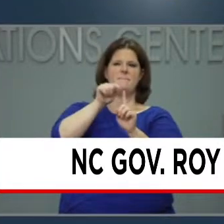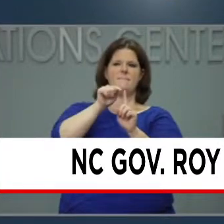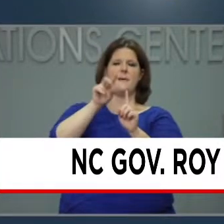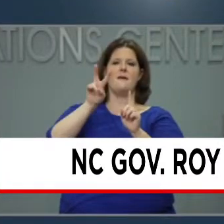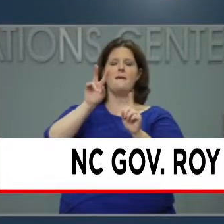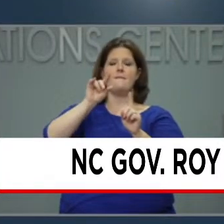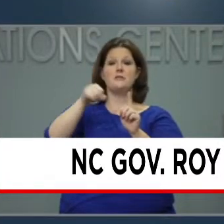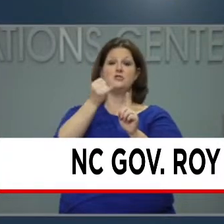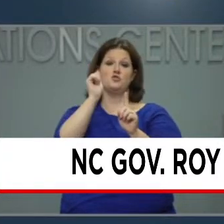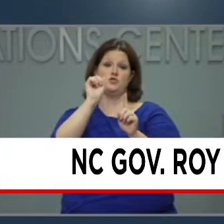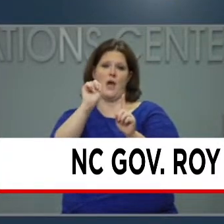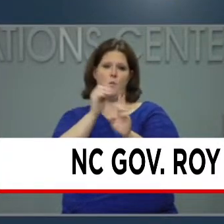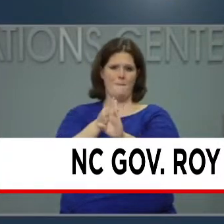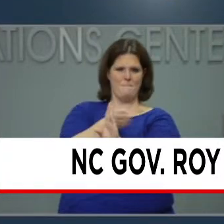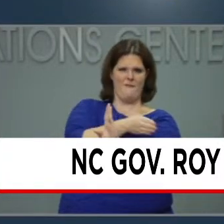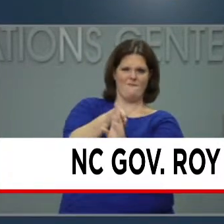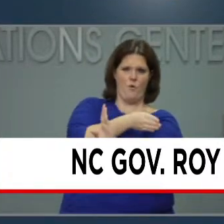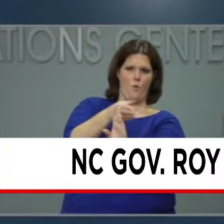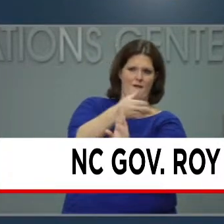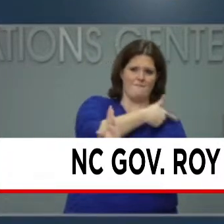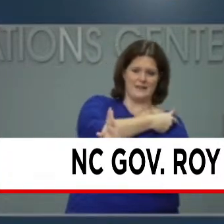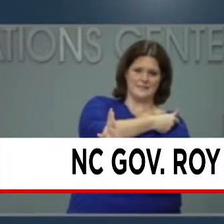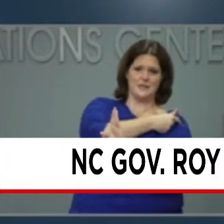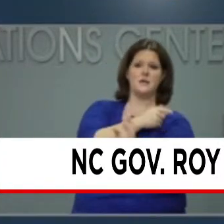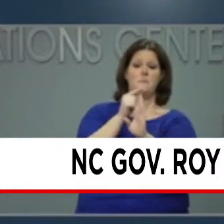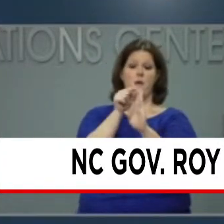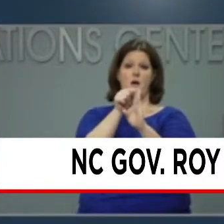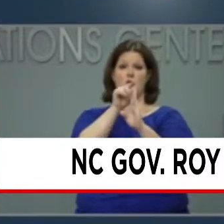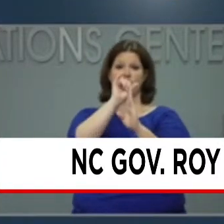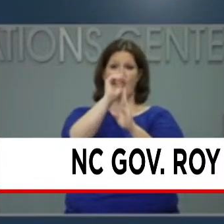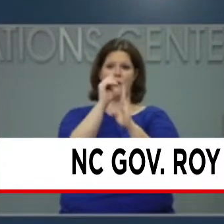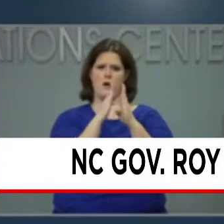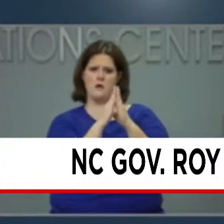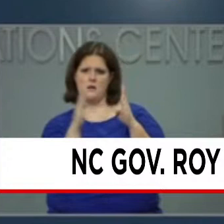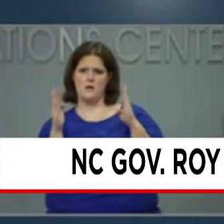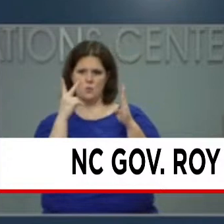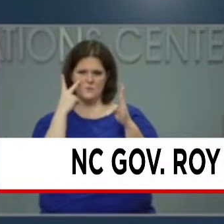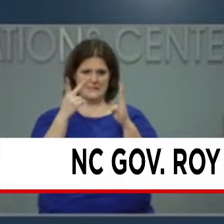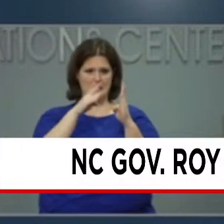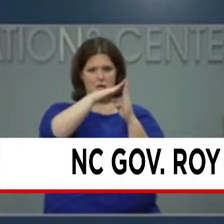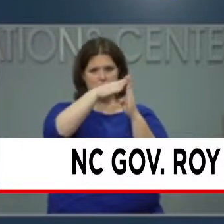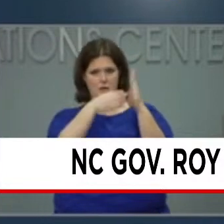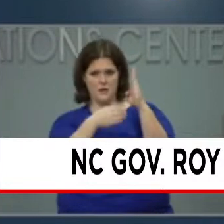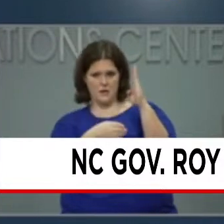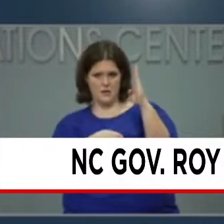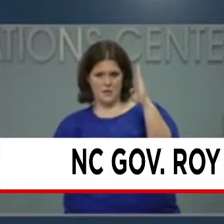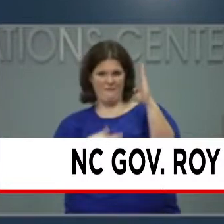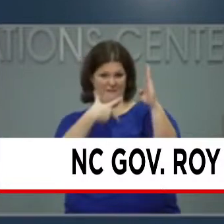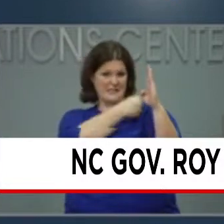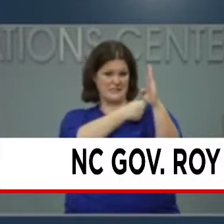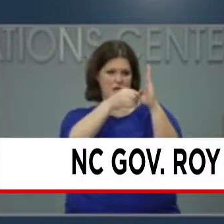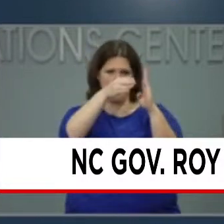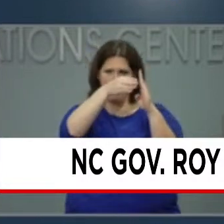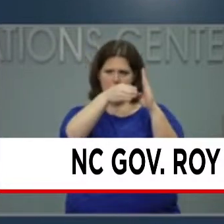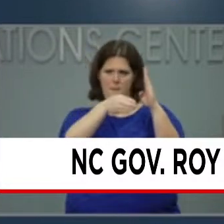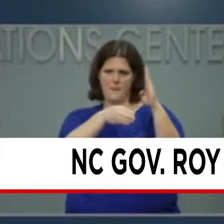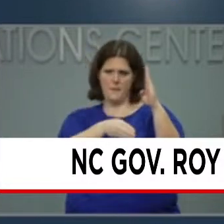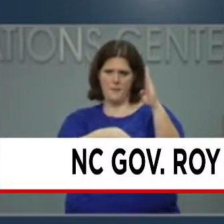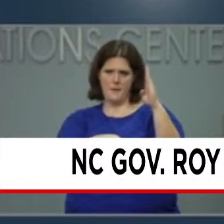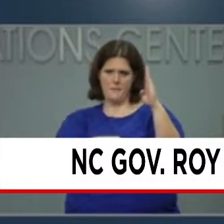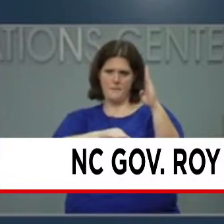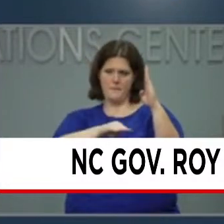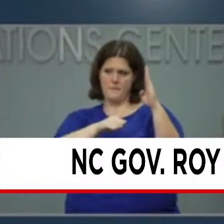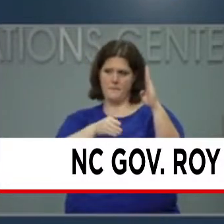were widely available. Now look to the right side of the graph and look how steep that line is. We are experiencing